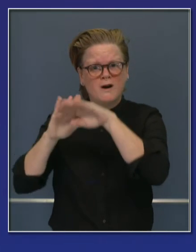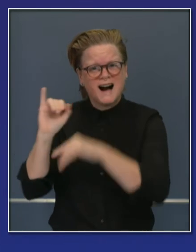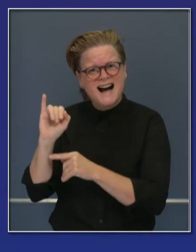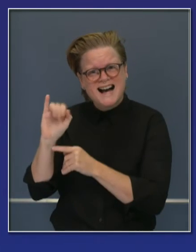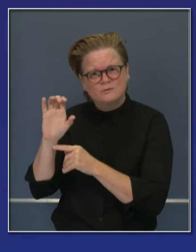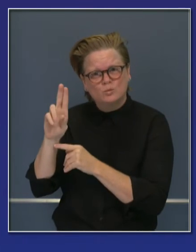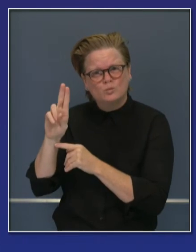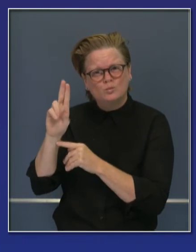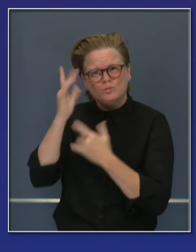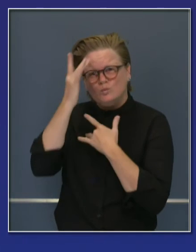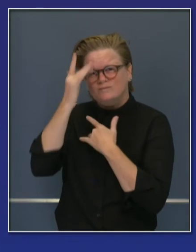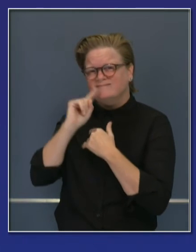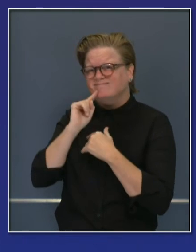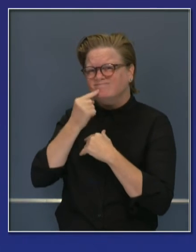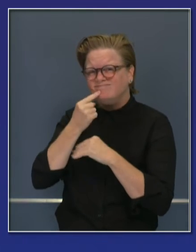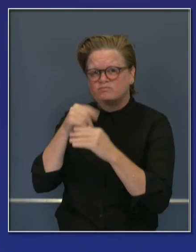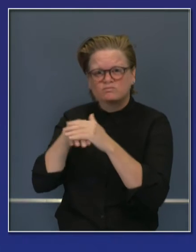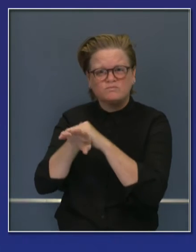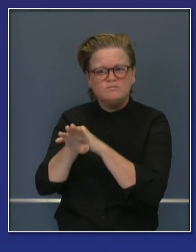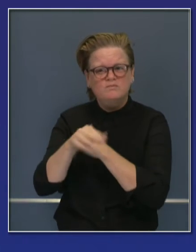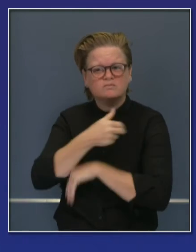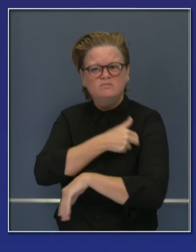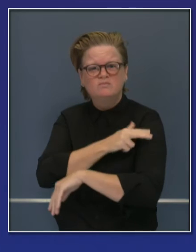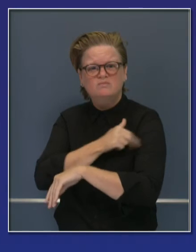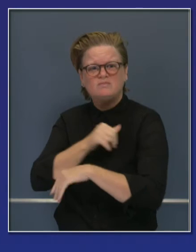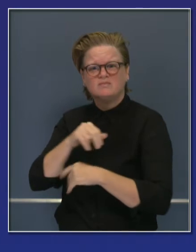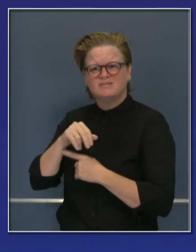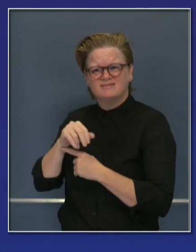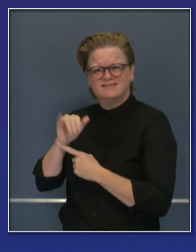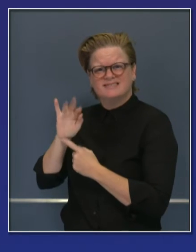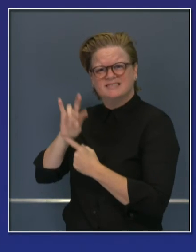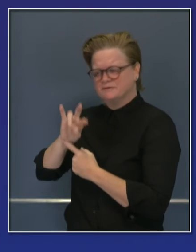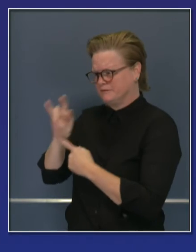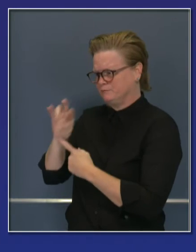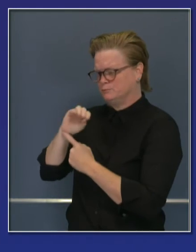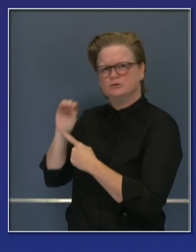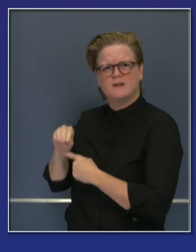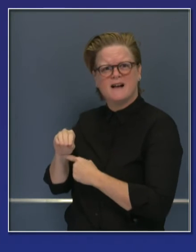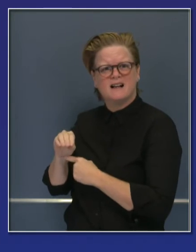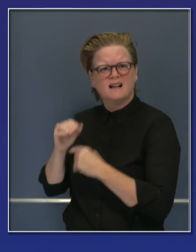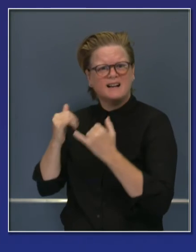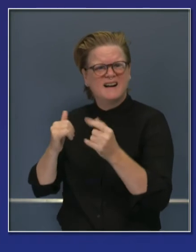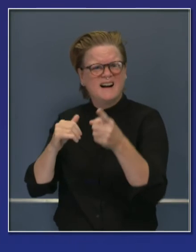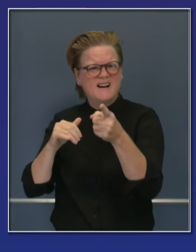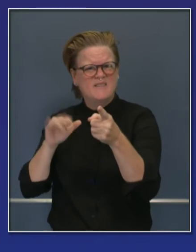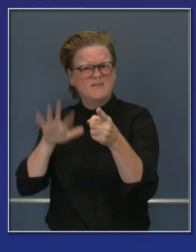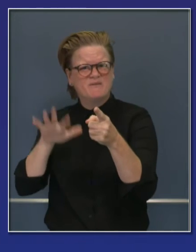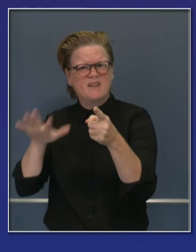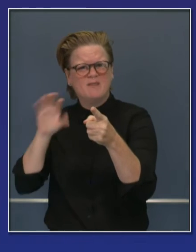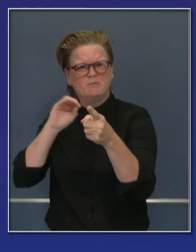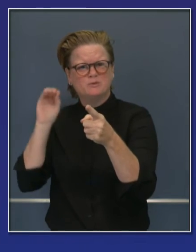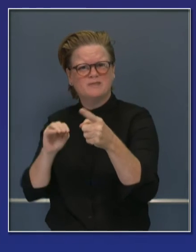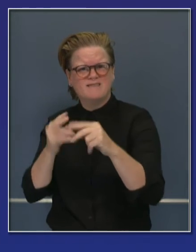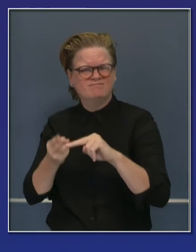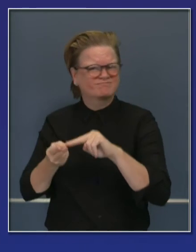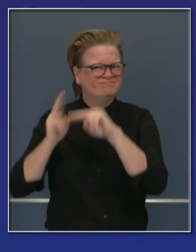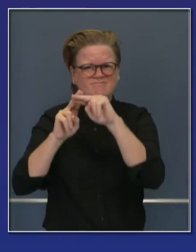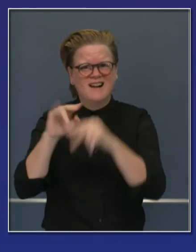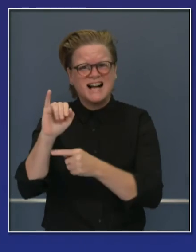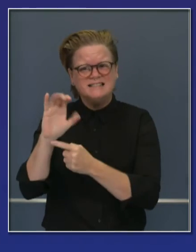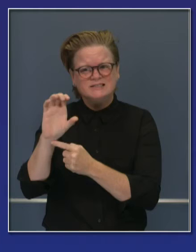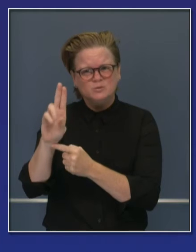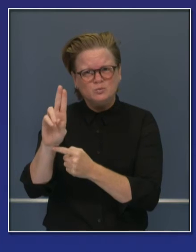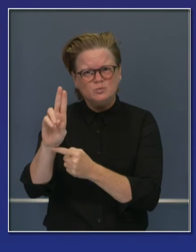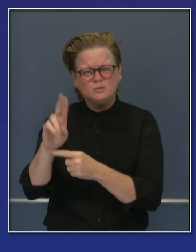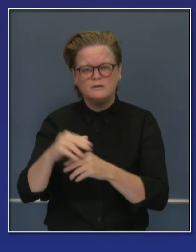the hospitalization side, but nonetheless 55% increase in ICU admissions over a 2-week